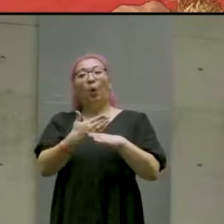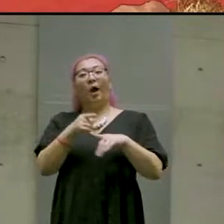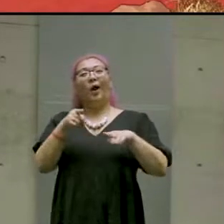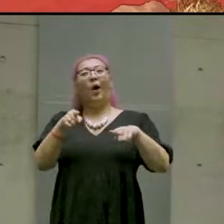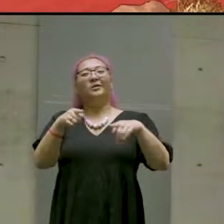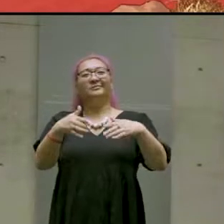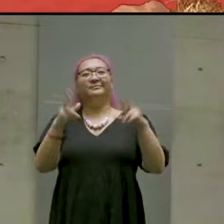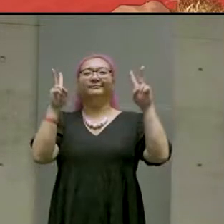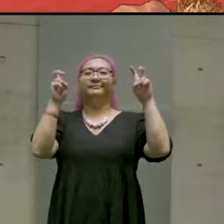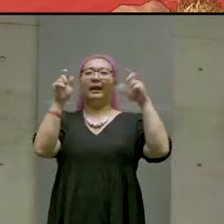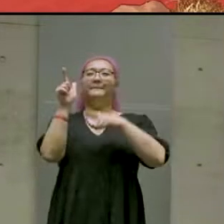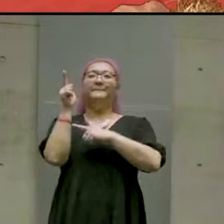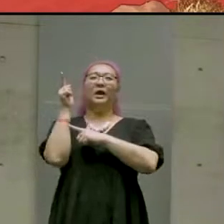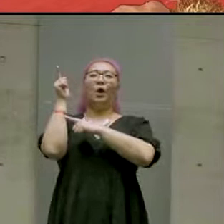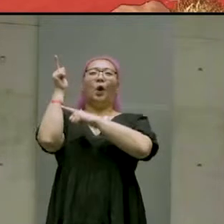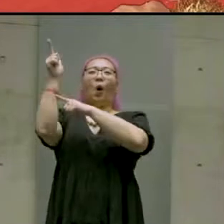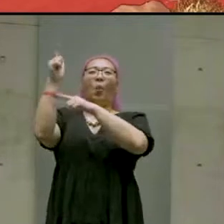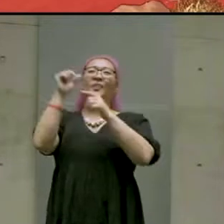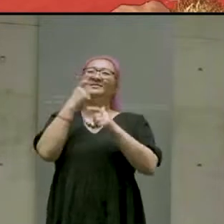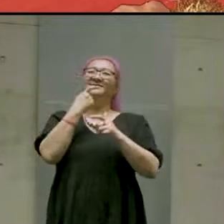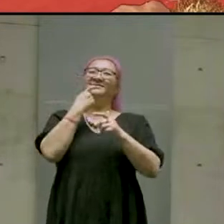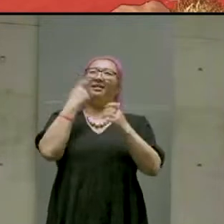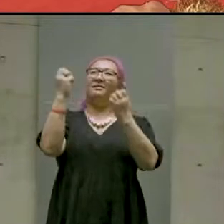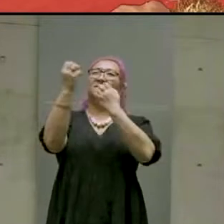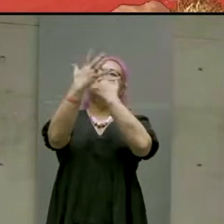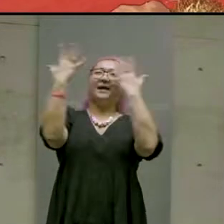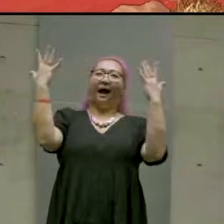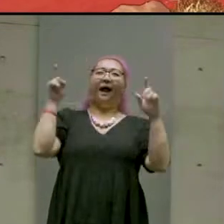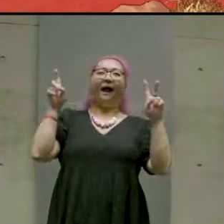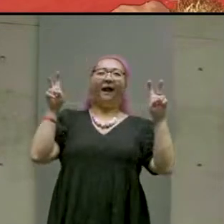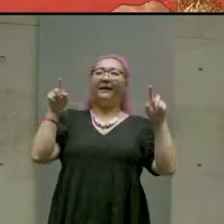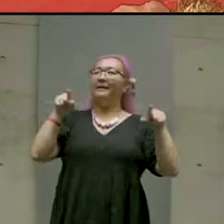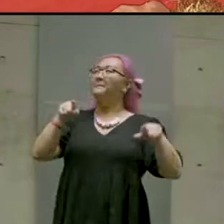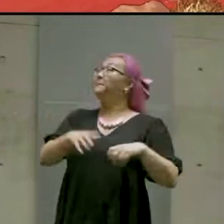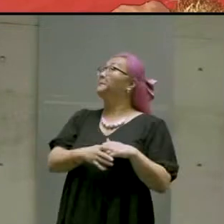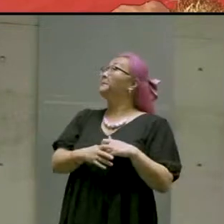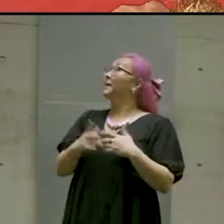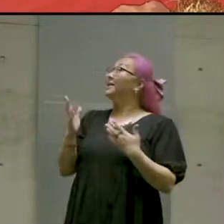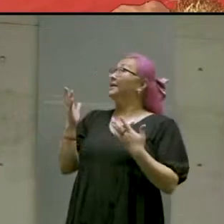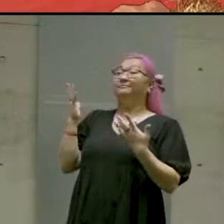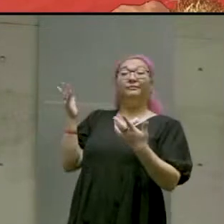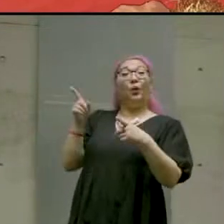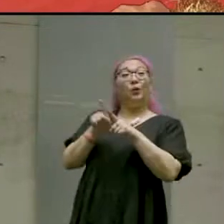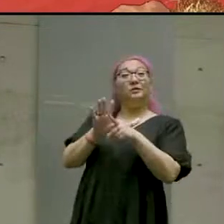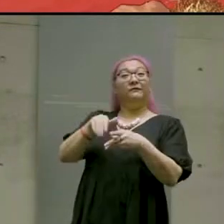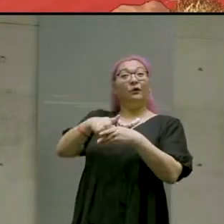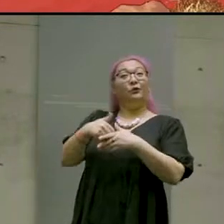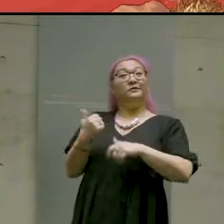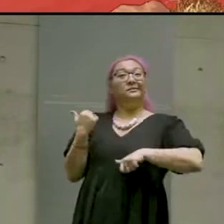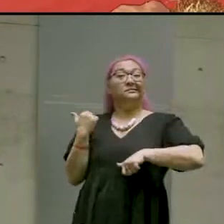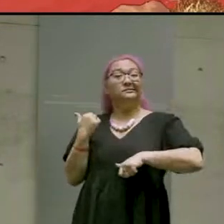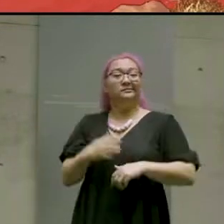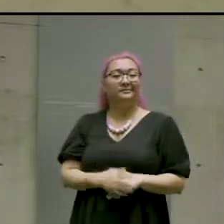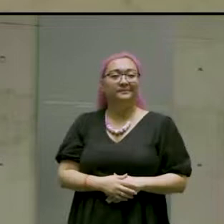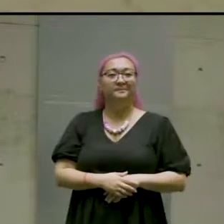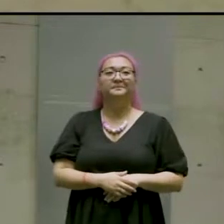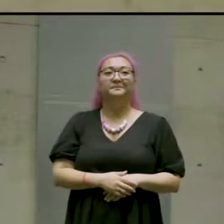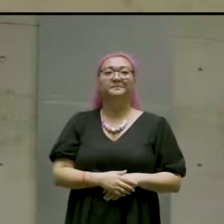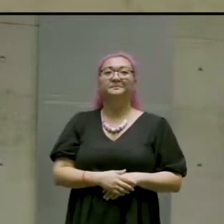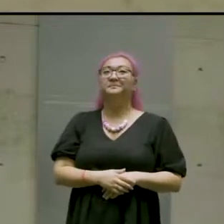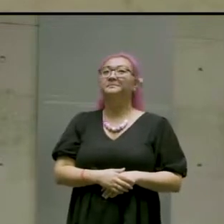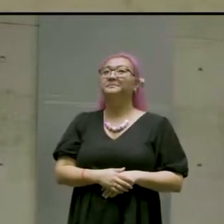Sky as lead scripter. And this was the scene that I was responsible for as well, although a whole bunch of people contributed to it.